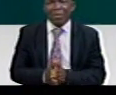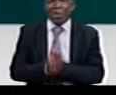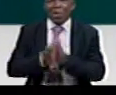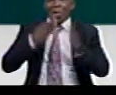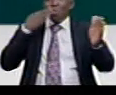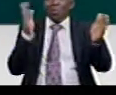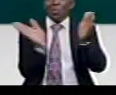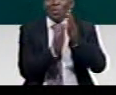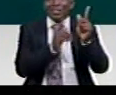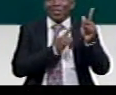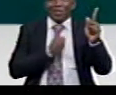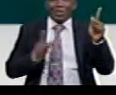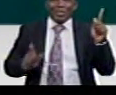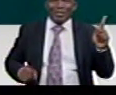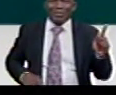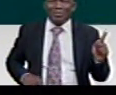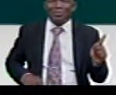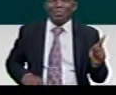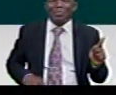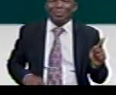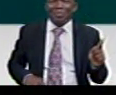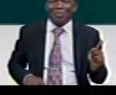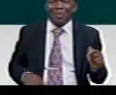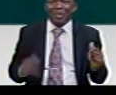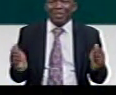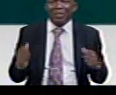Praise the Lord!